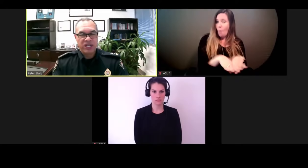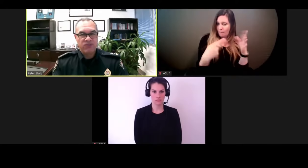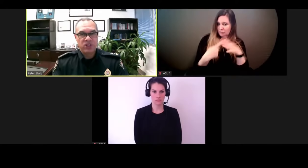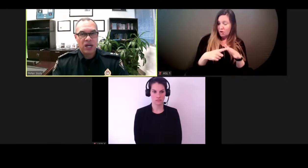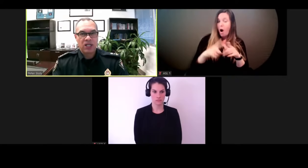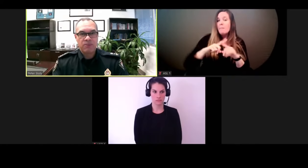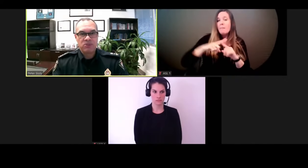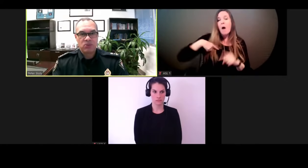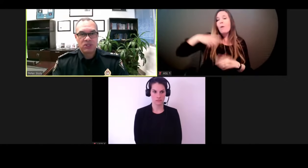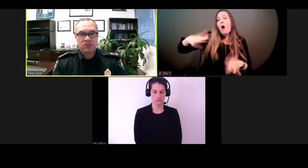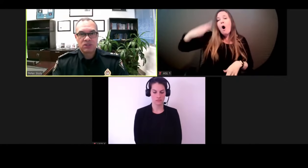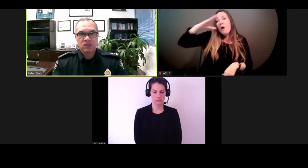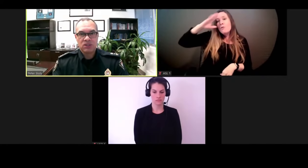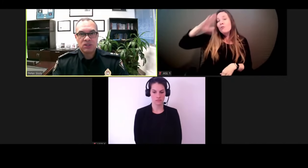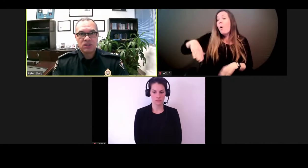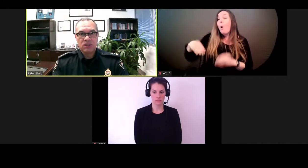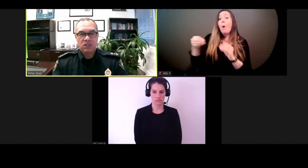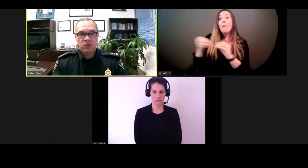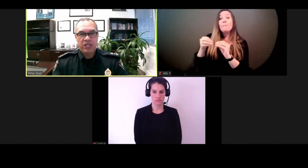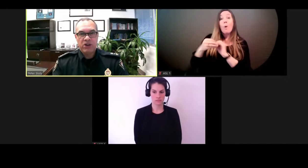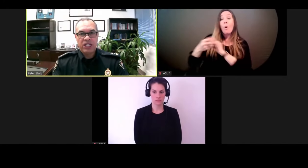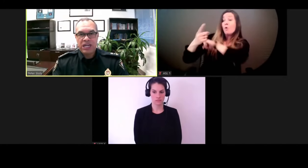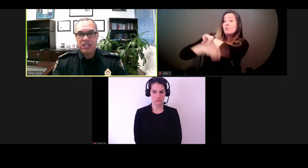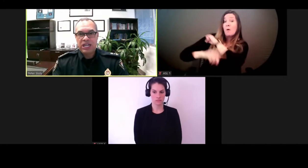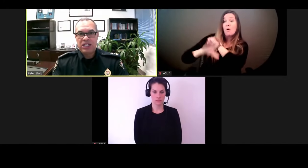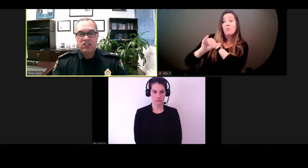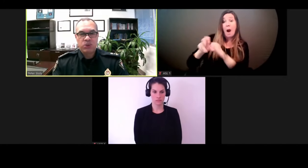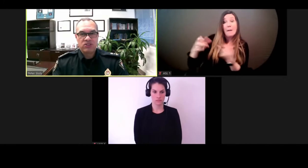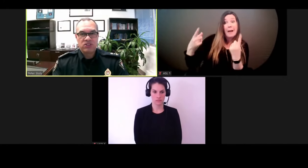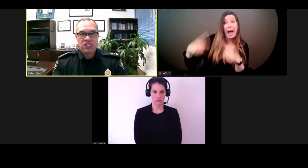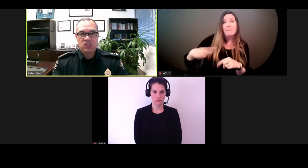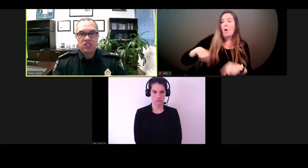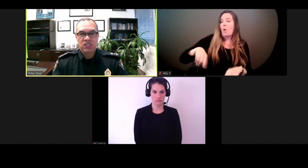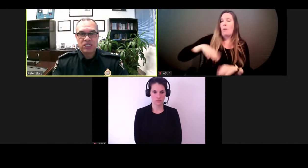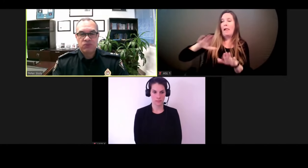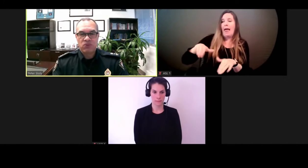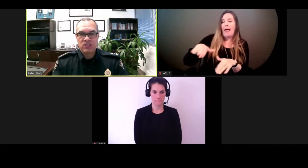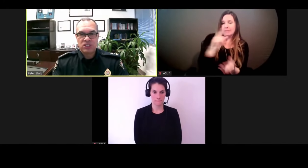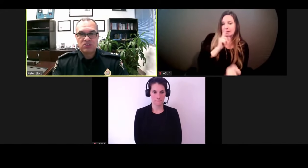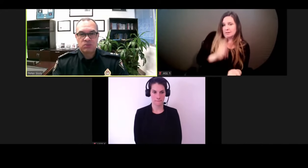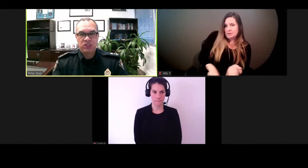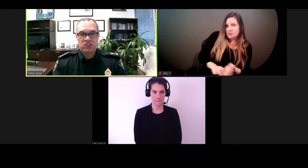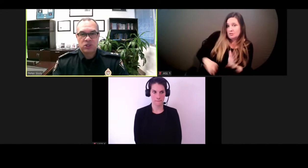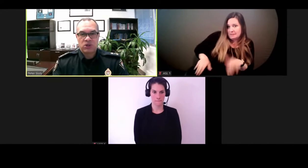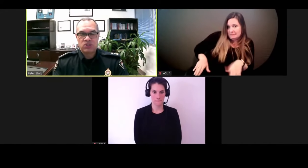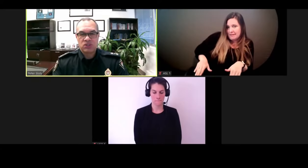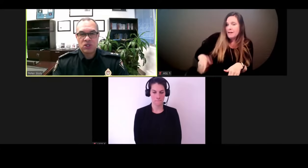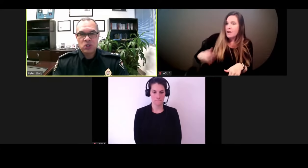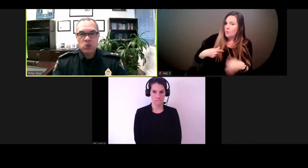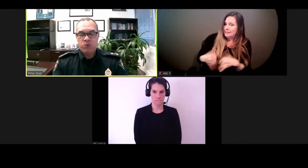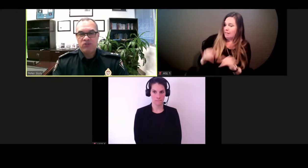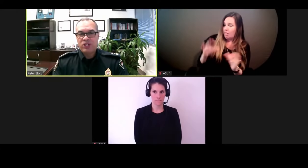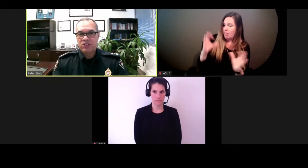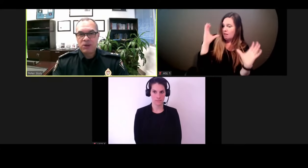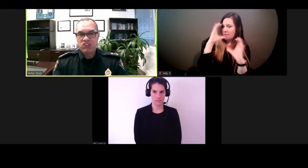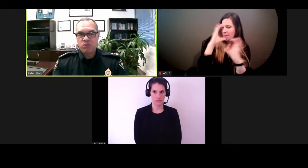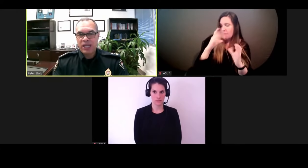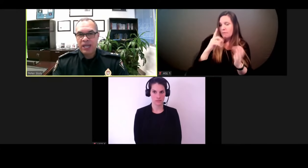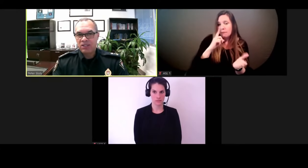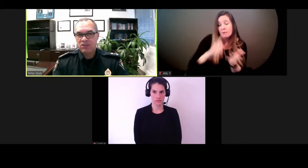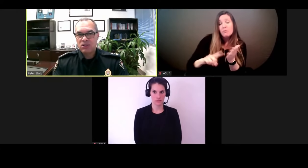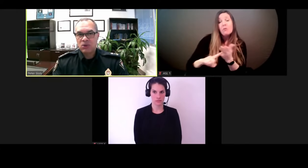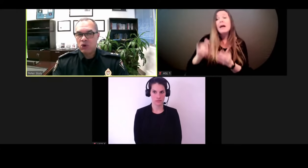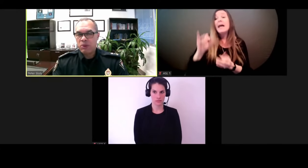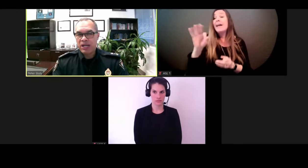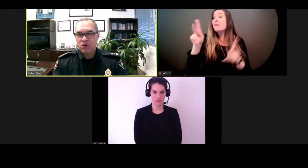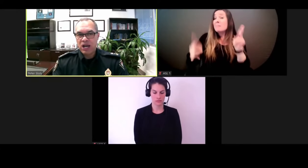criminality that have not come to us. You will hear again and again in this presentation the need for residents and business owners who've been victimized by